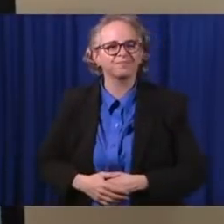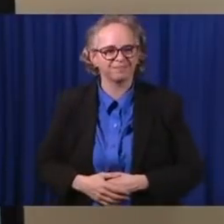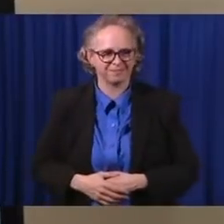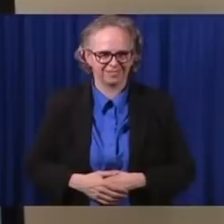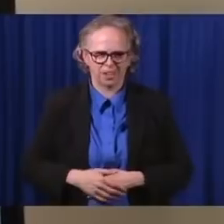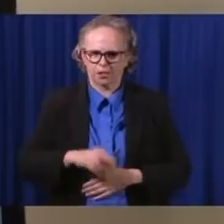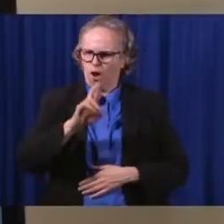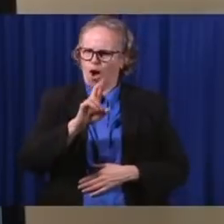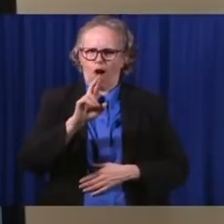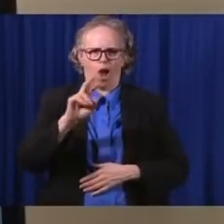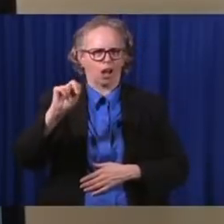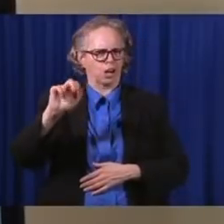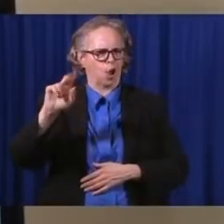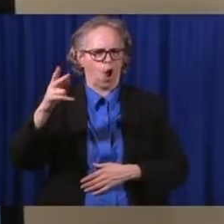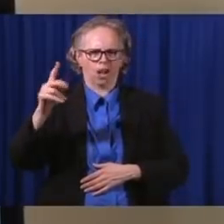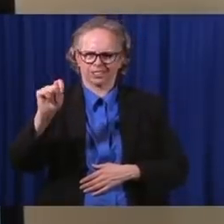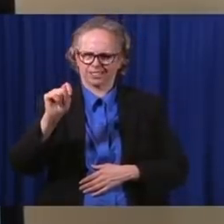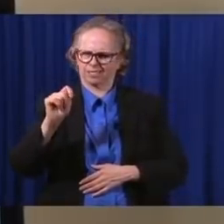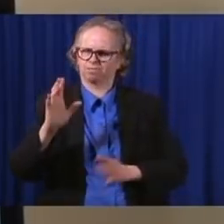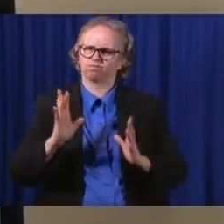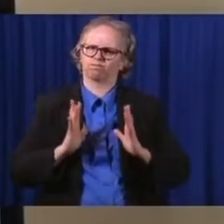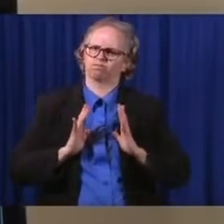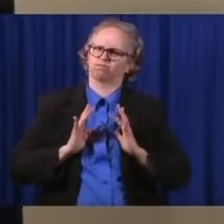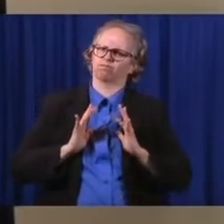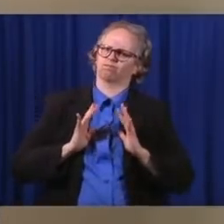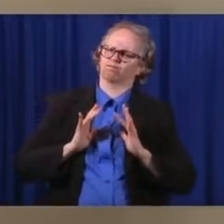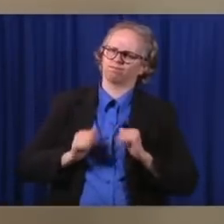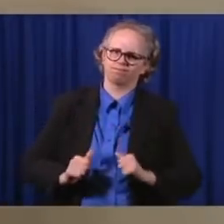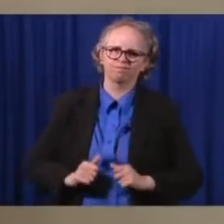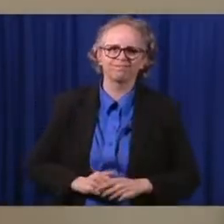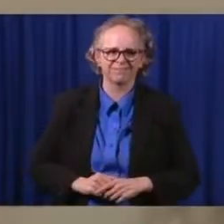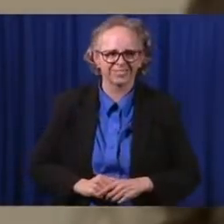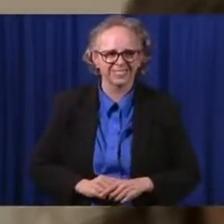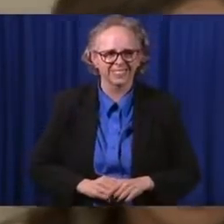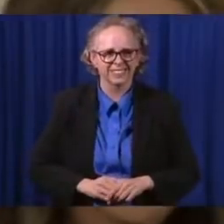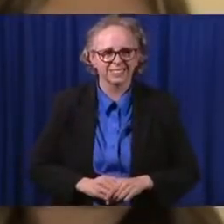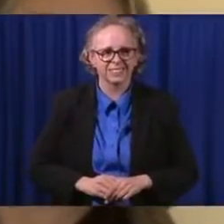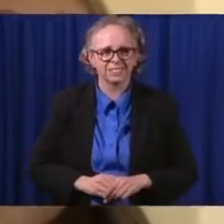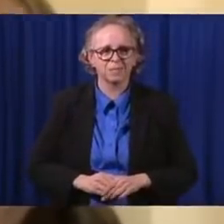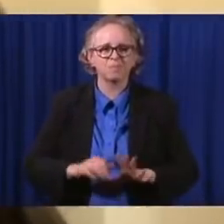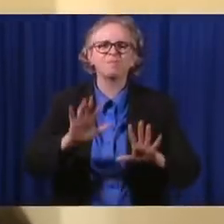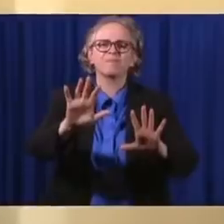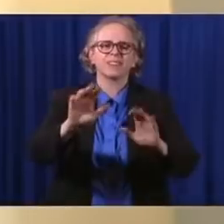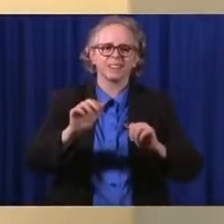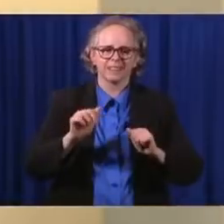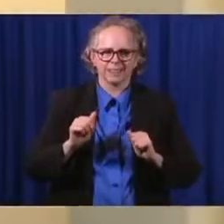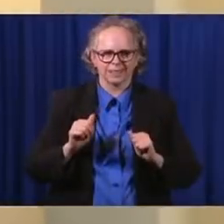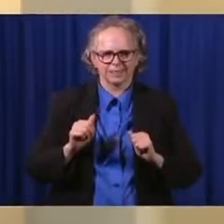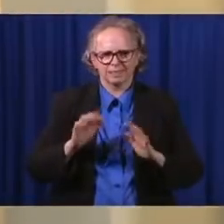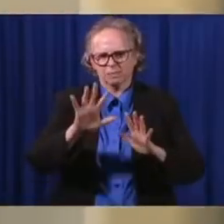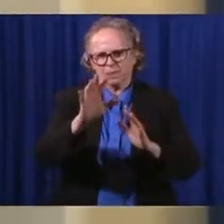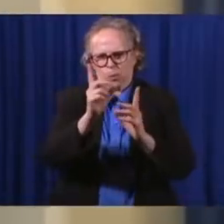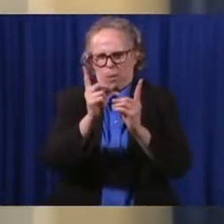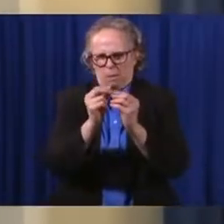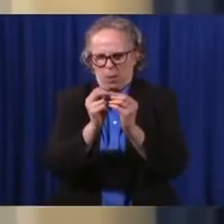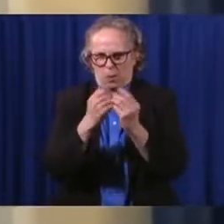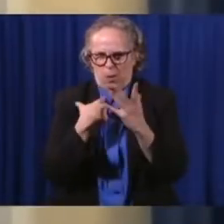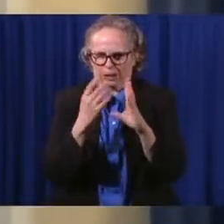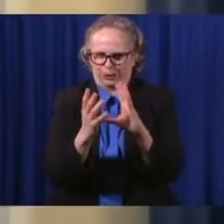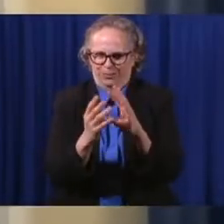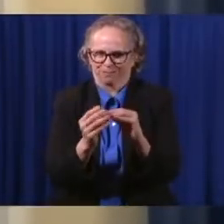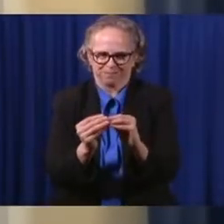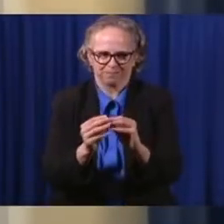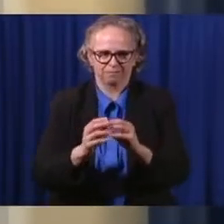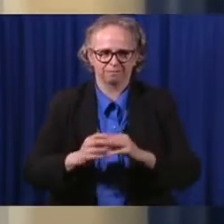was mentioned. I just want to say one last thing and mention to you, as the governor said, we have really done everything